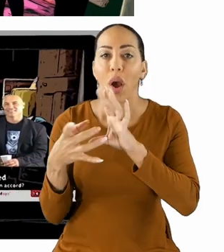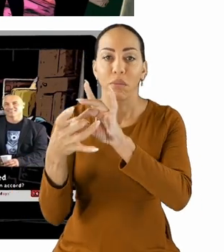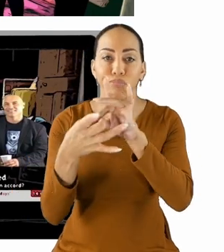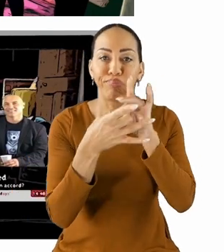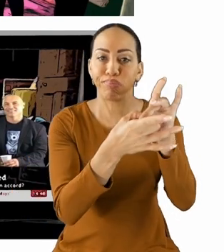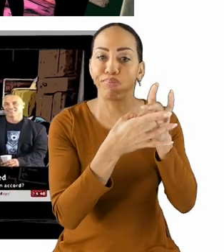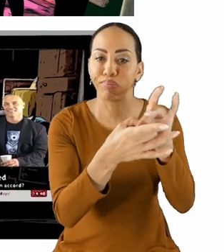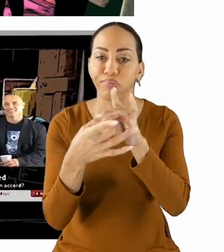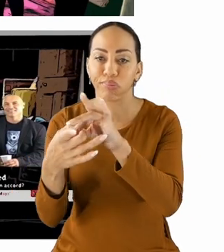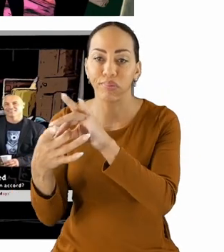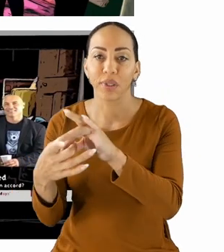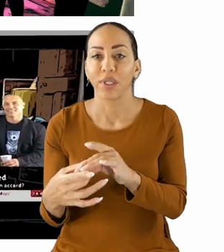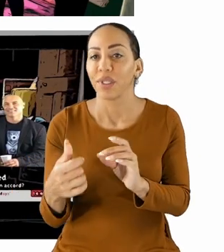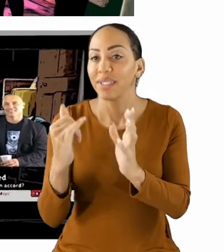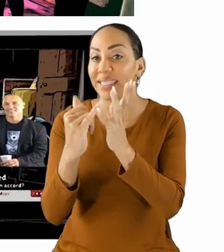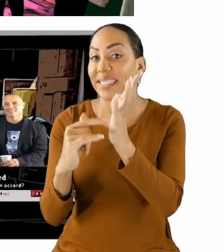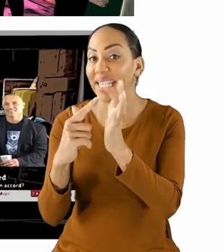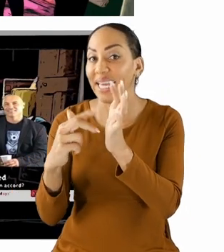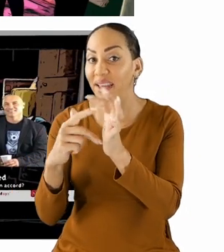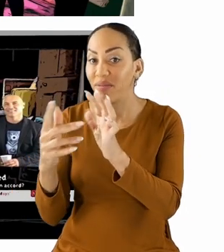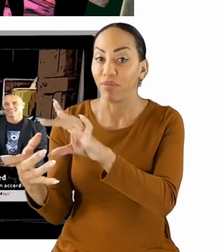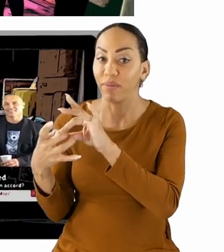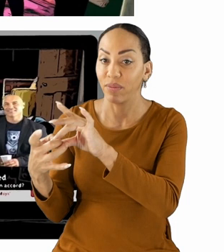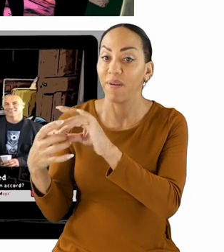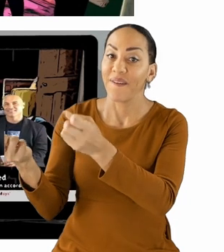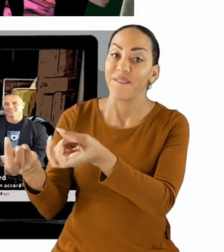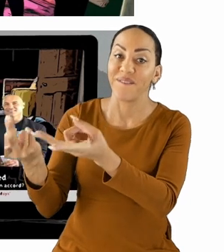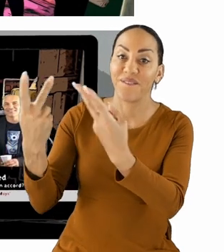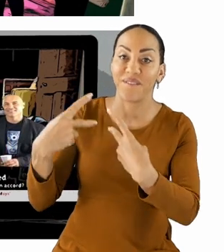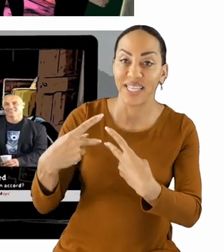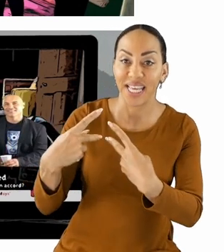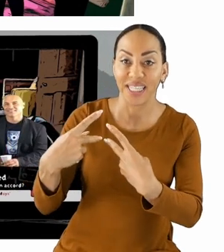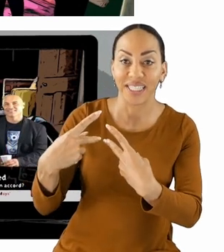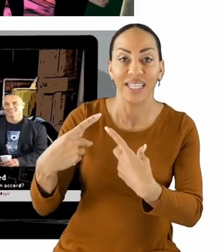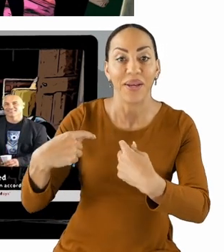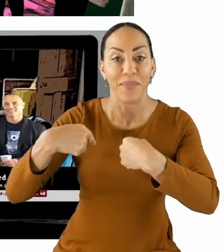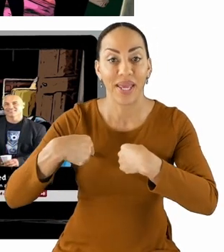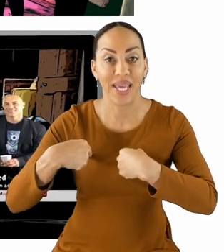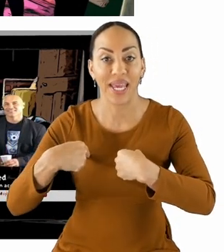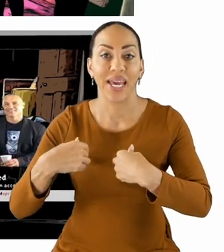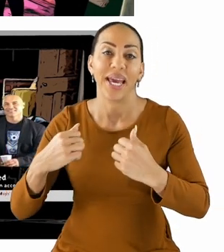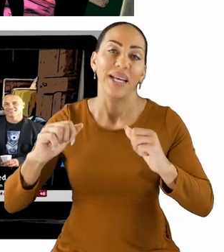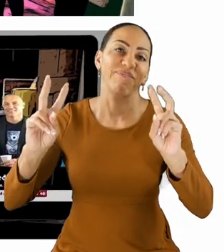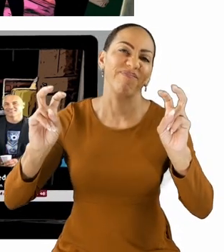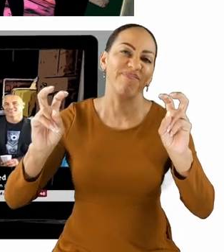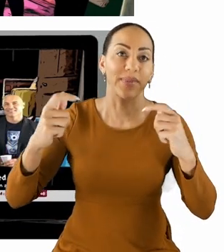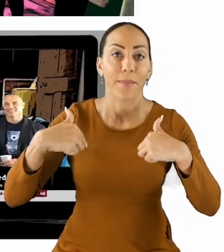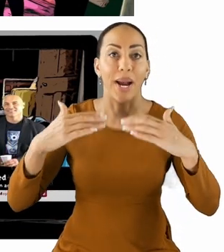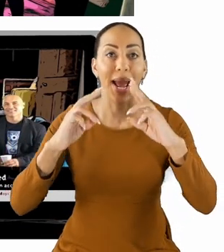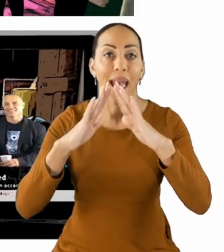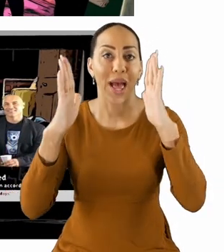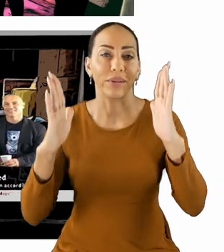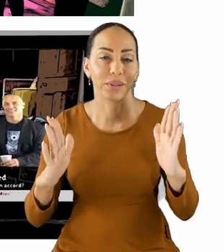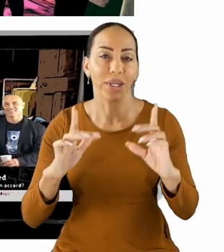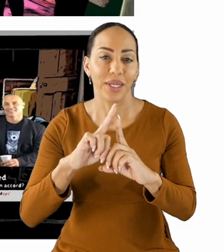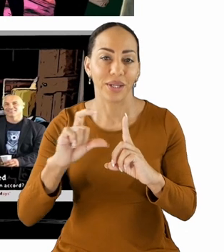invited participants, including Steve from LaSalle, to visit me in an uncanny rendering of my actual house. Together, we